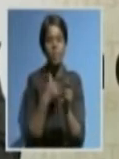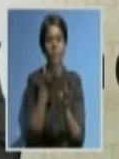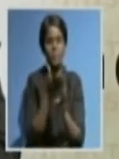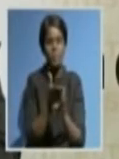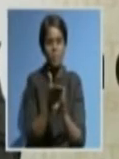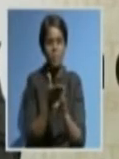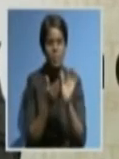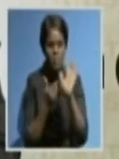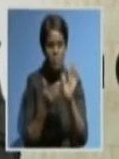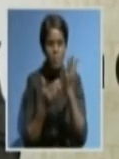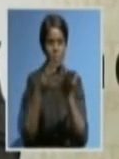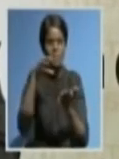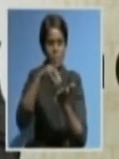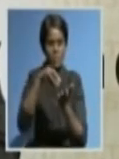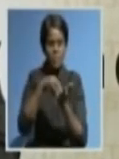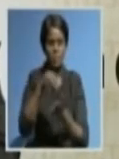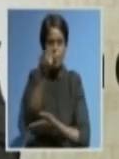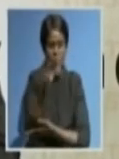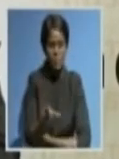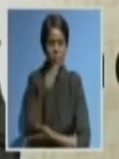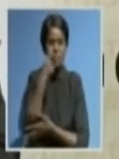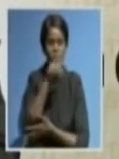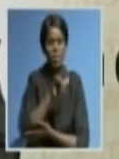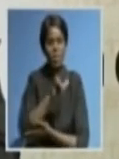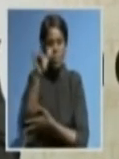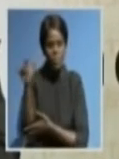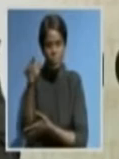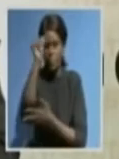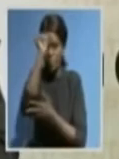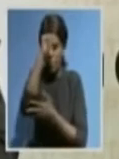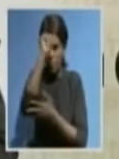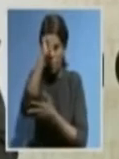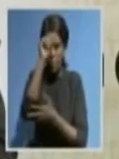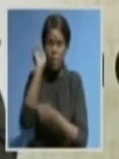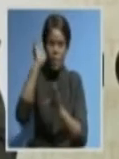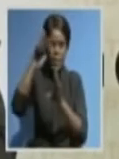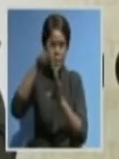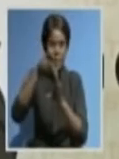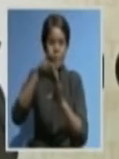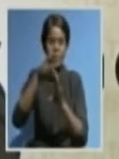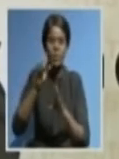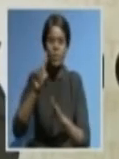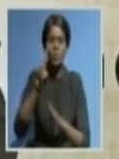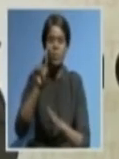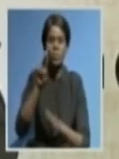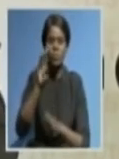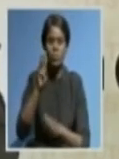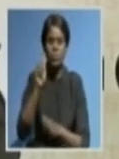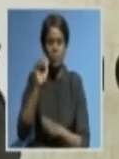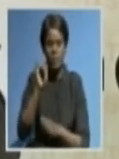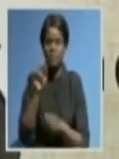The 5th case also involves an individual who traveled from India via Dubai and shared the same